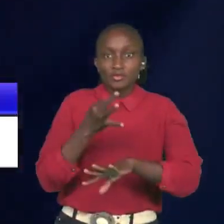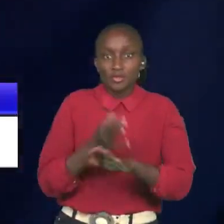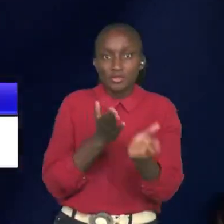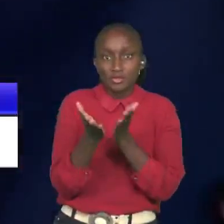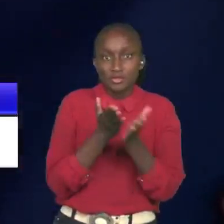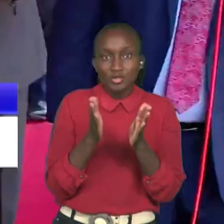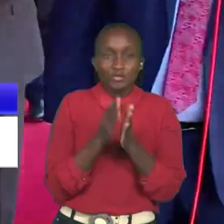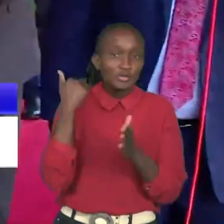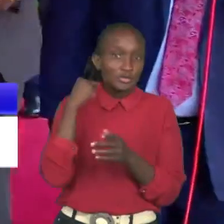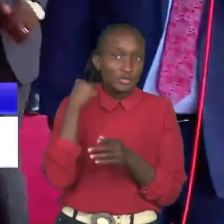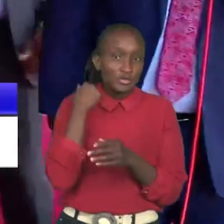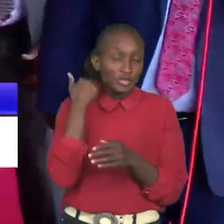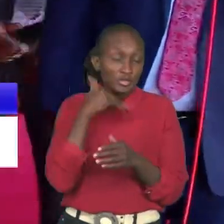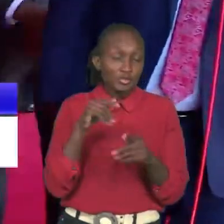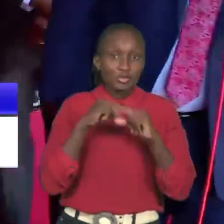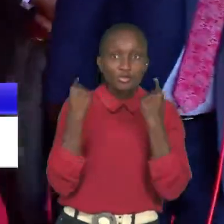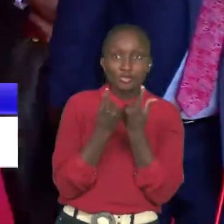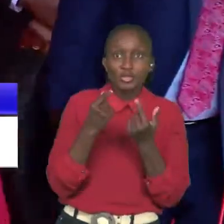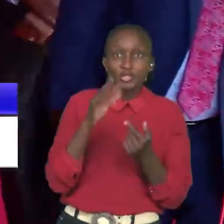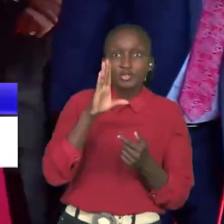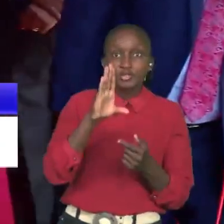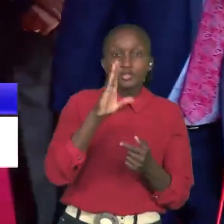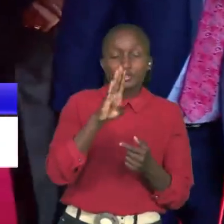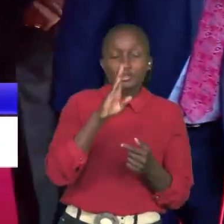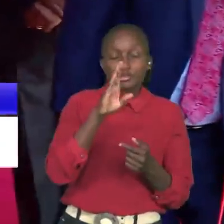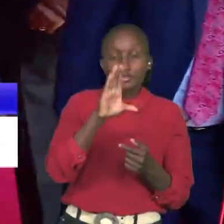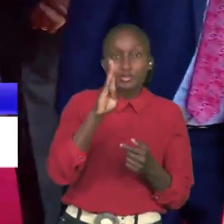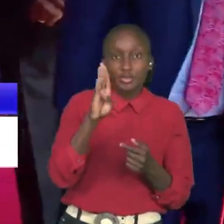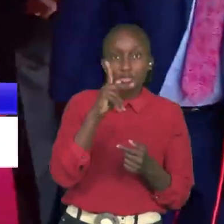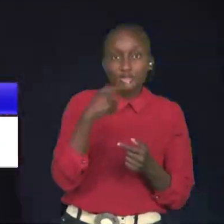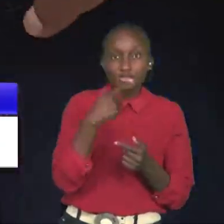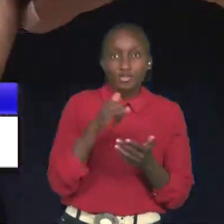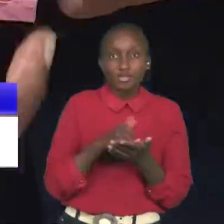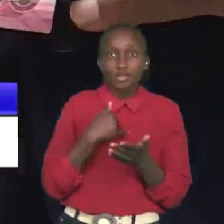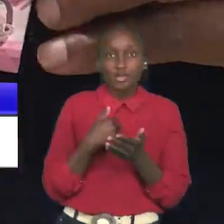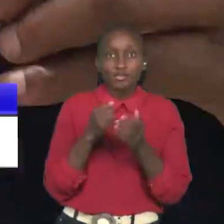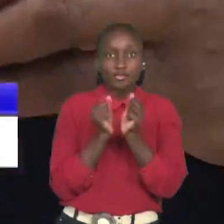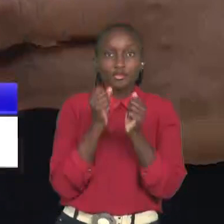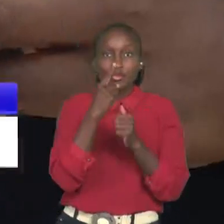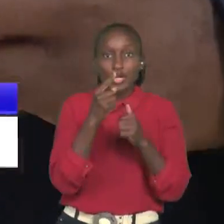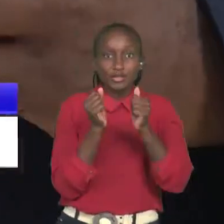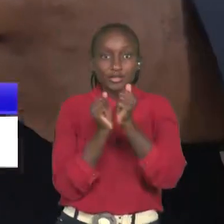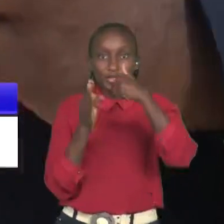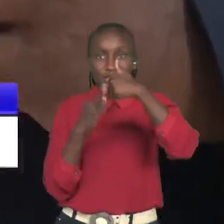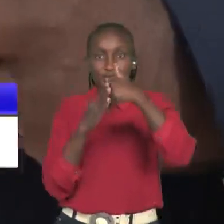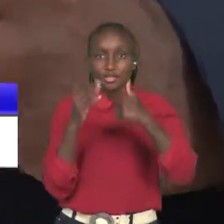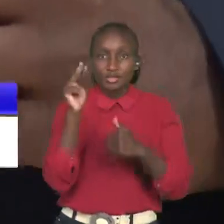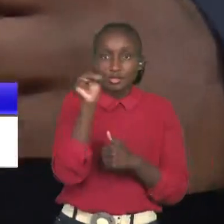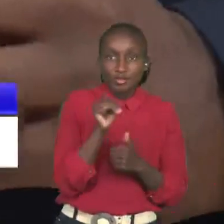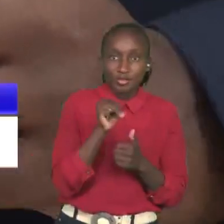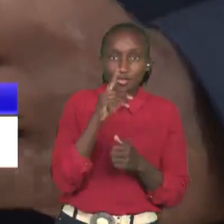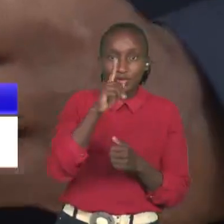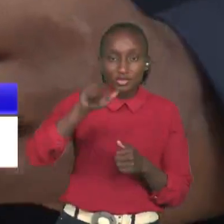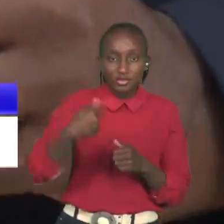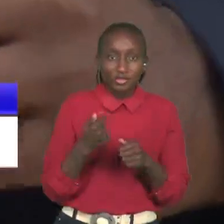criminal groups. The central bank in June said there were roughly 218 million 1,000 shilling notes in